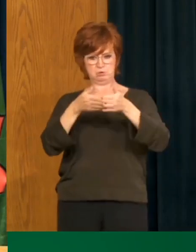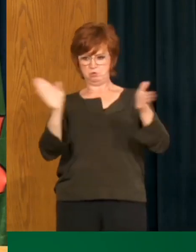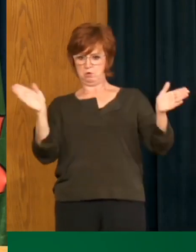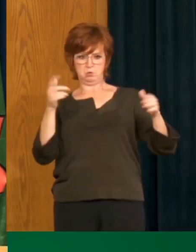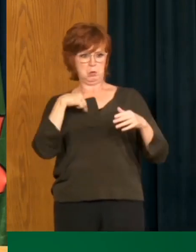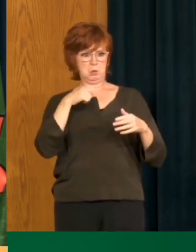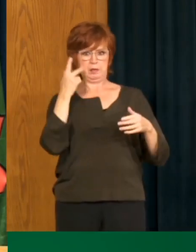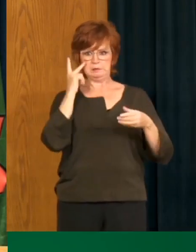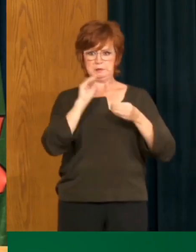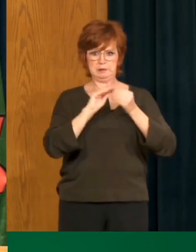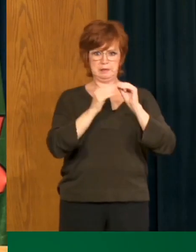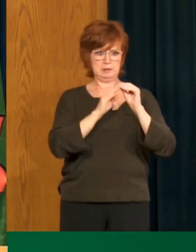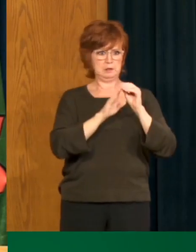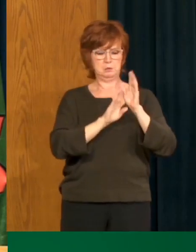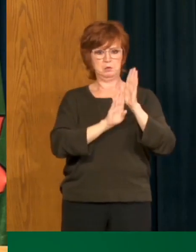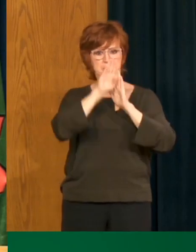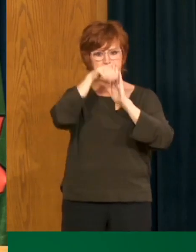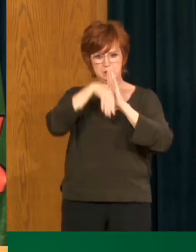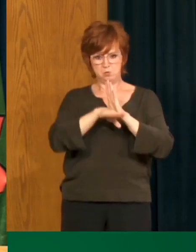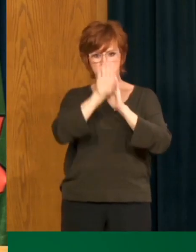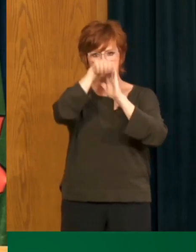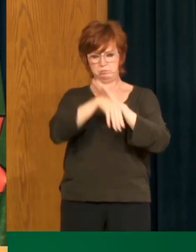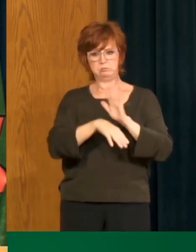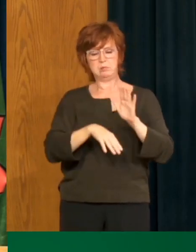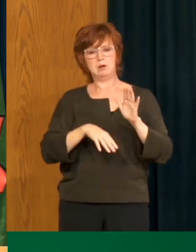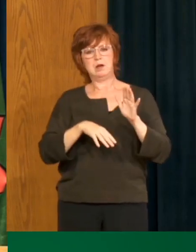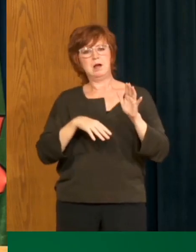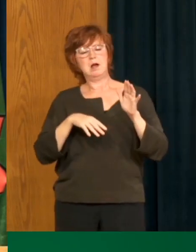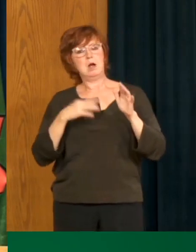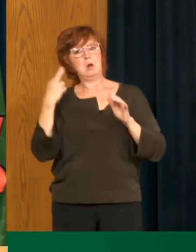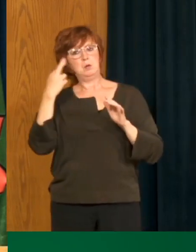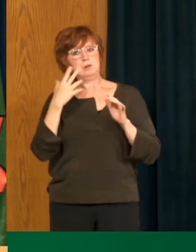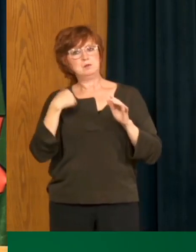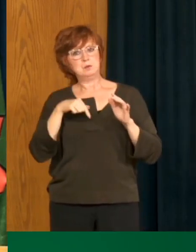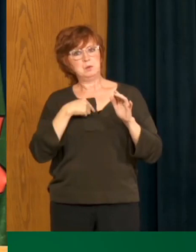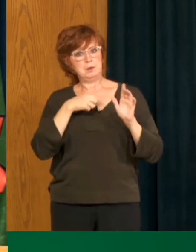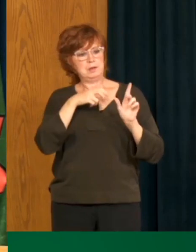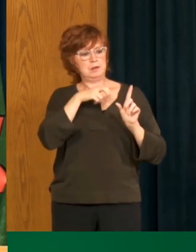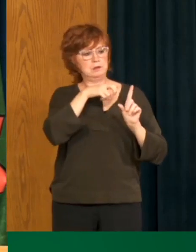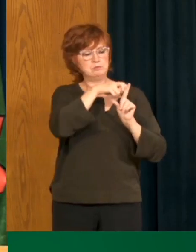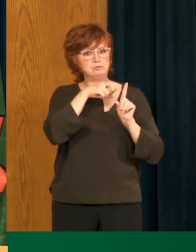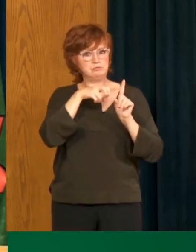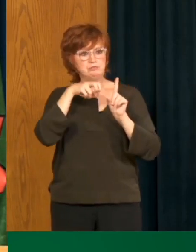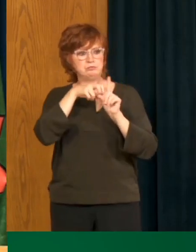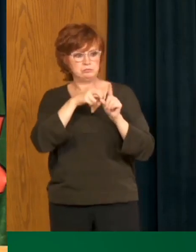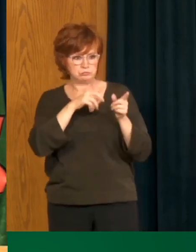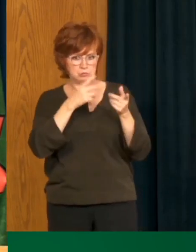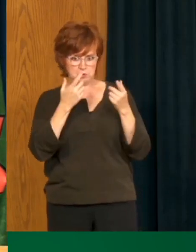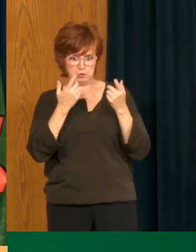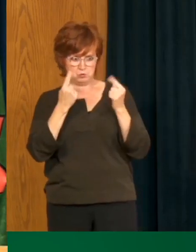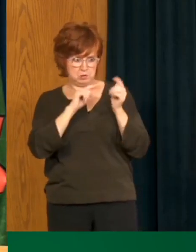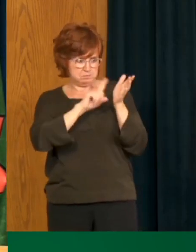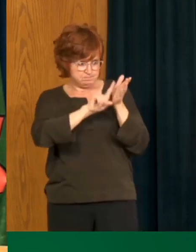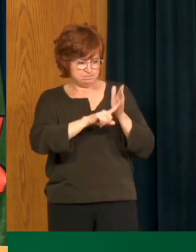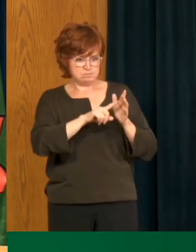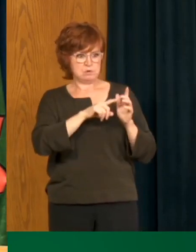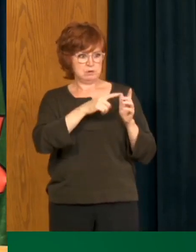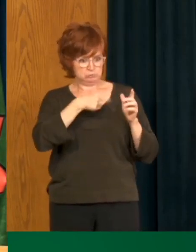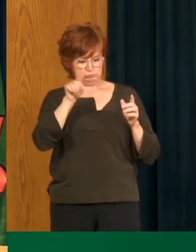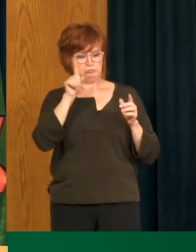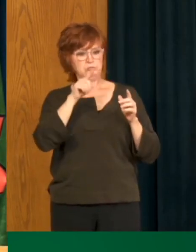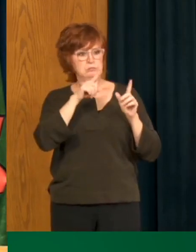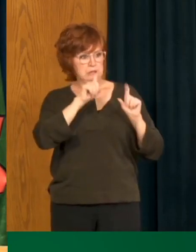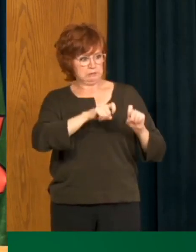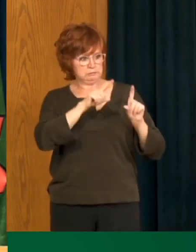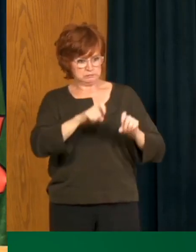of them are a result of active case finding. But even if our case numbers are up, as long as we can explain them because they are